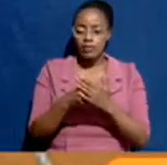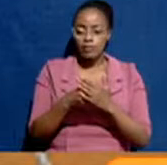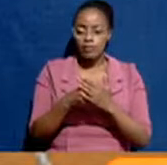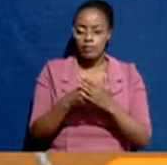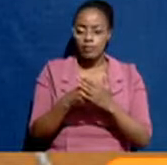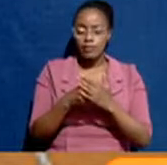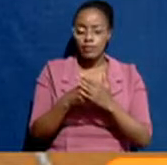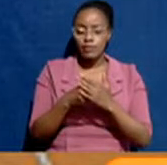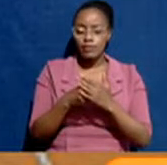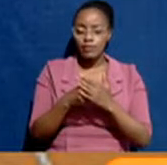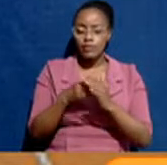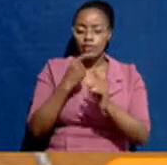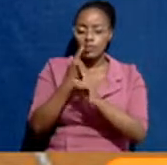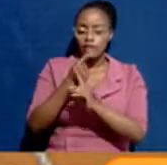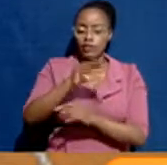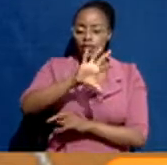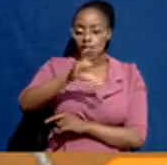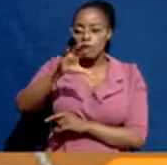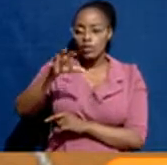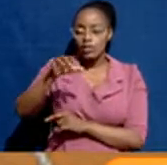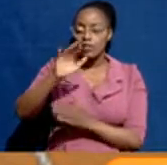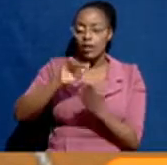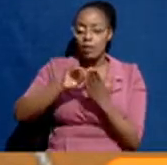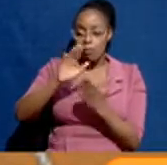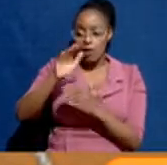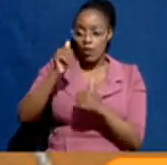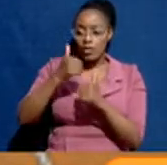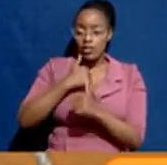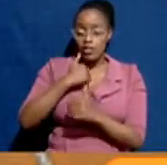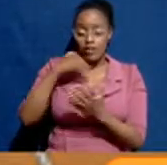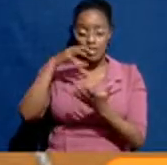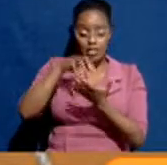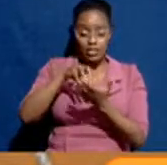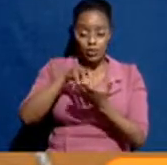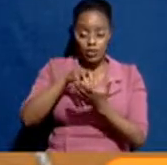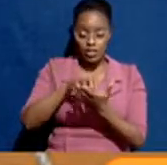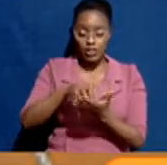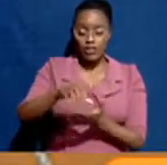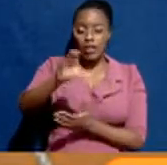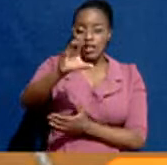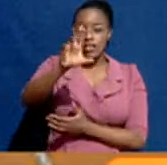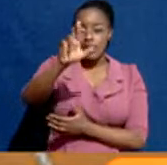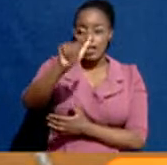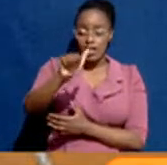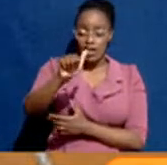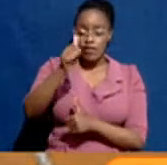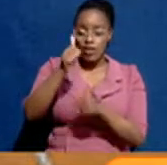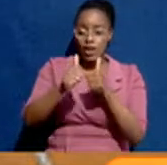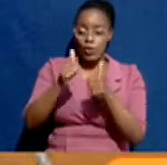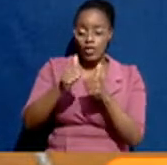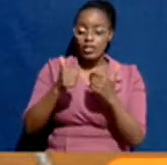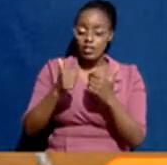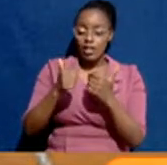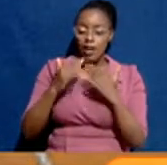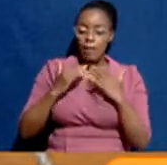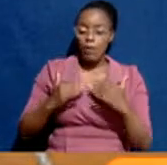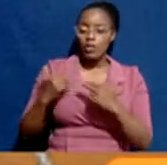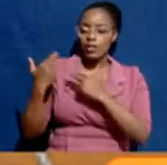to their respective counties, especially in a scenario where CRA, which is the body